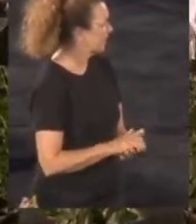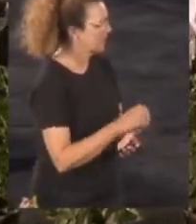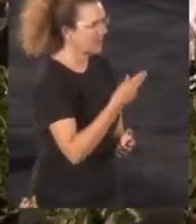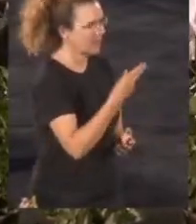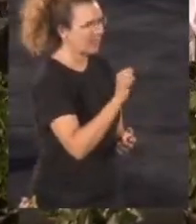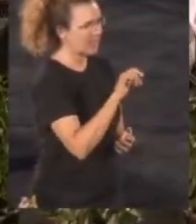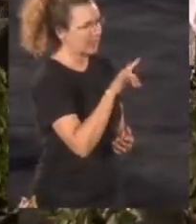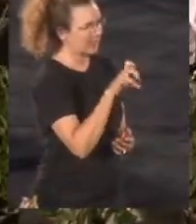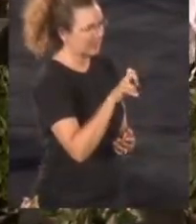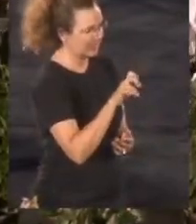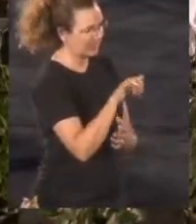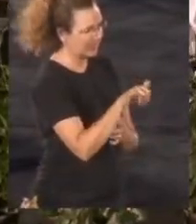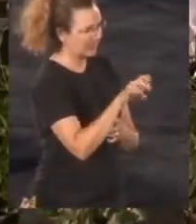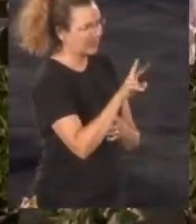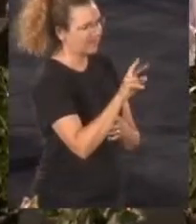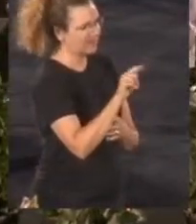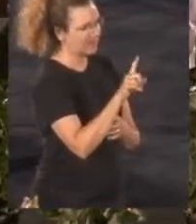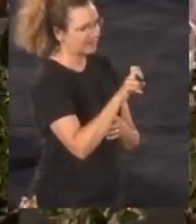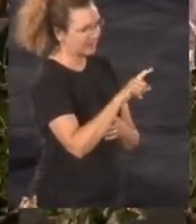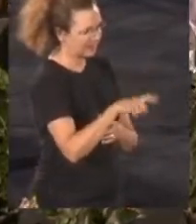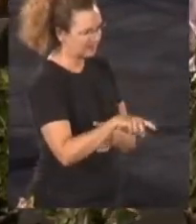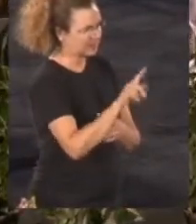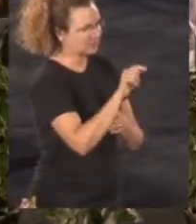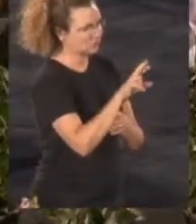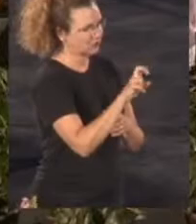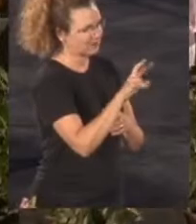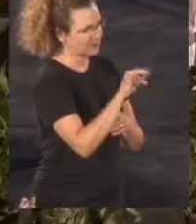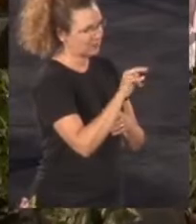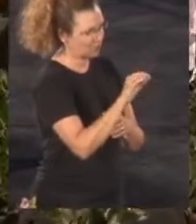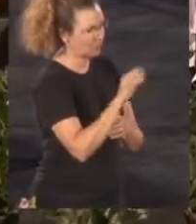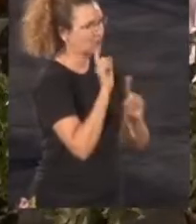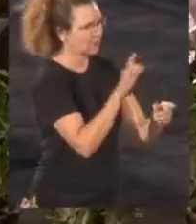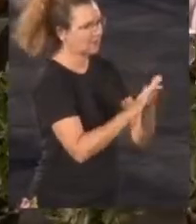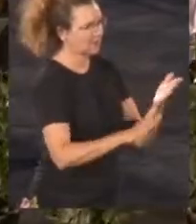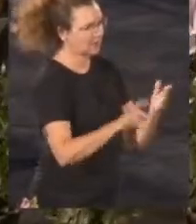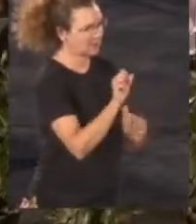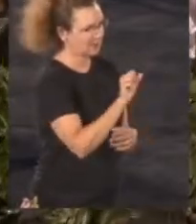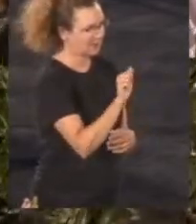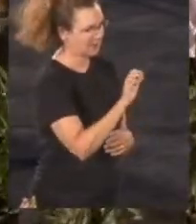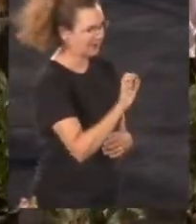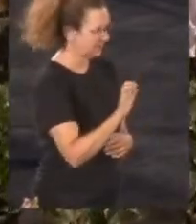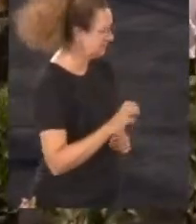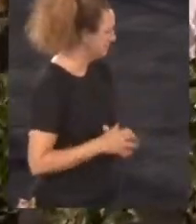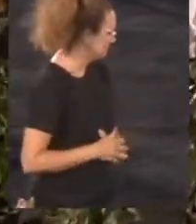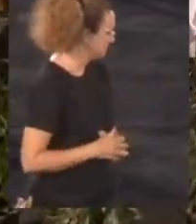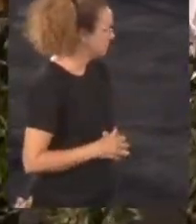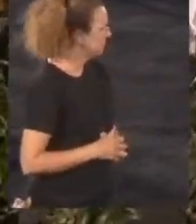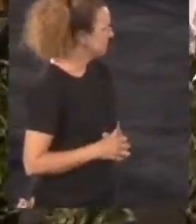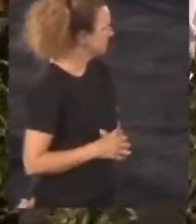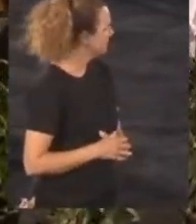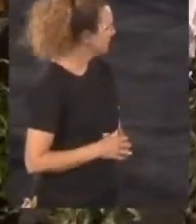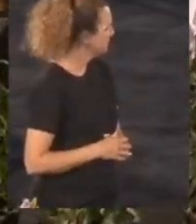Haley Valdez Trevino will be attending San Antonio College.